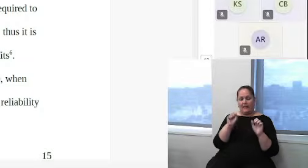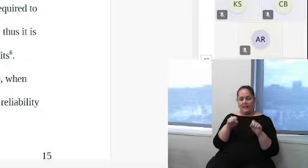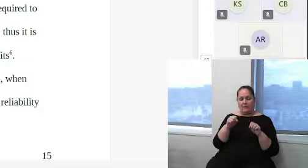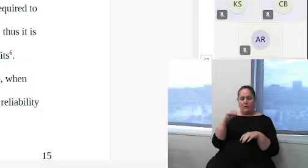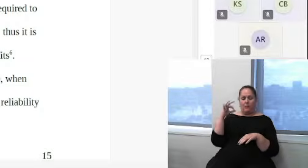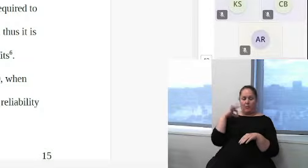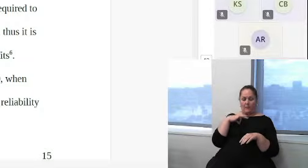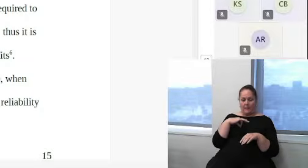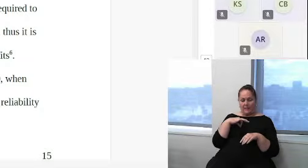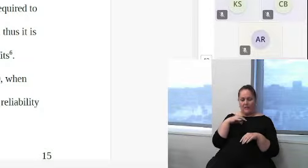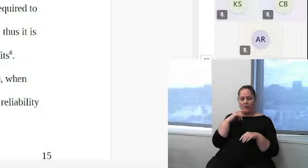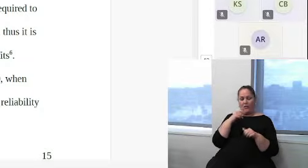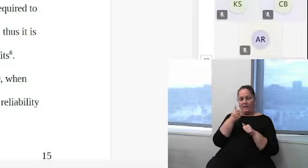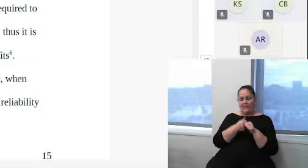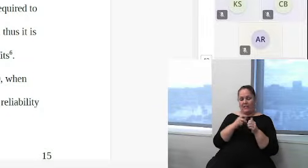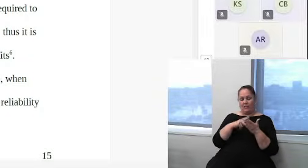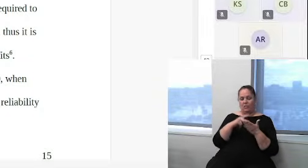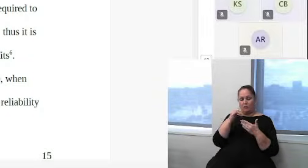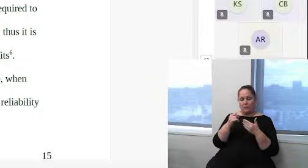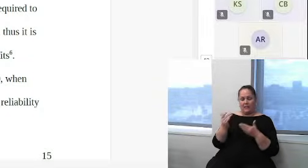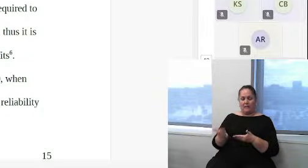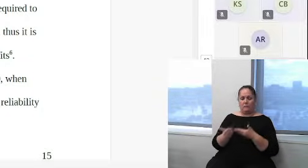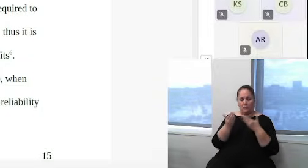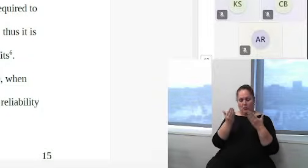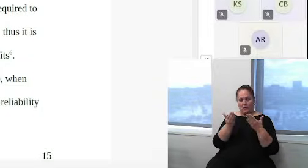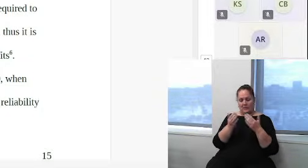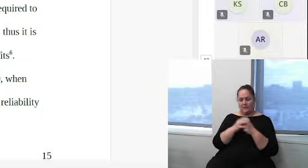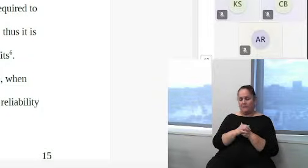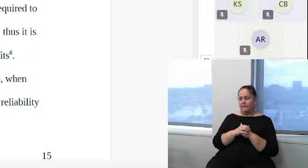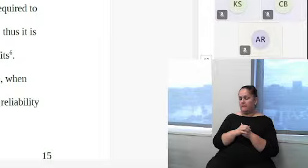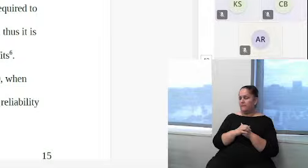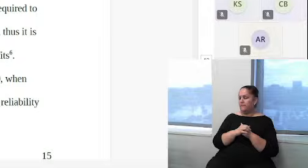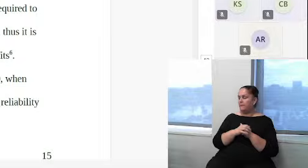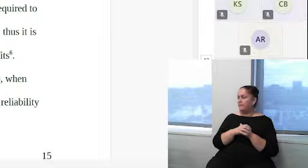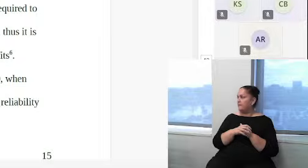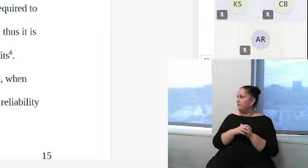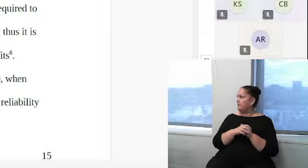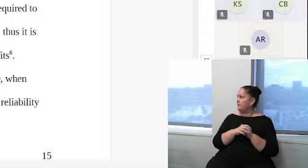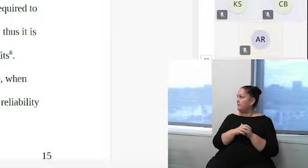to identify the probable benefits of each project it proposes?